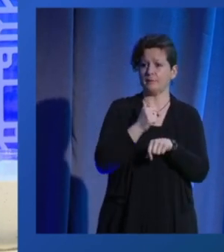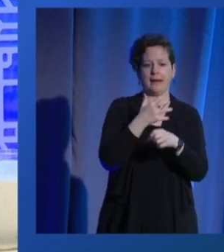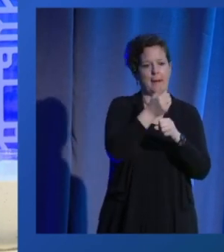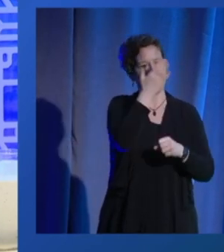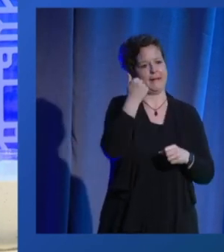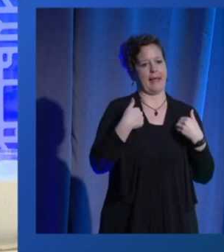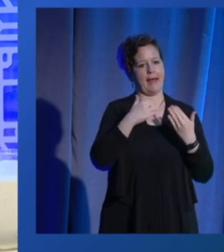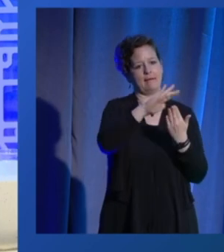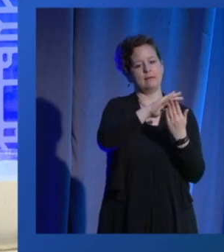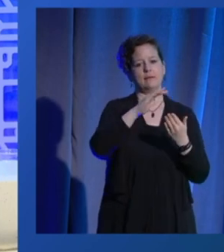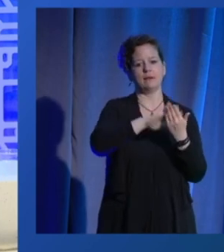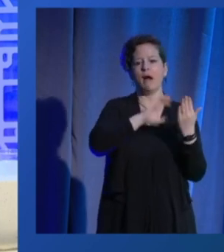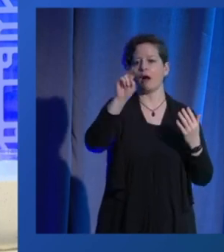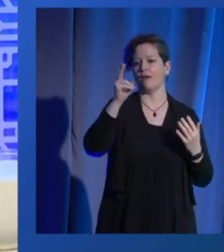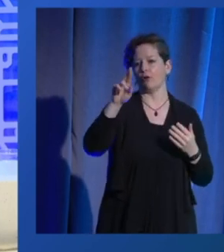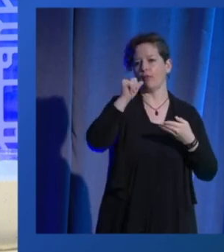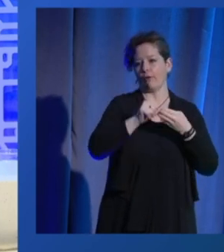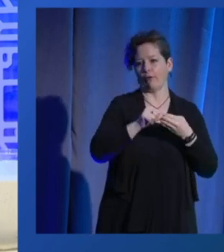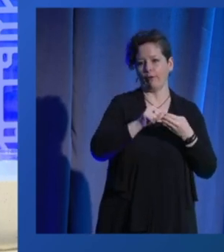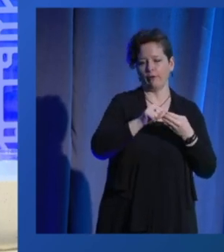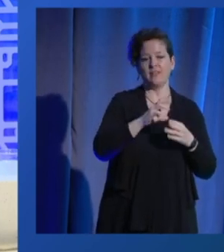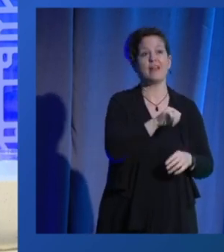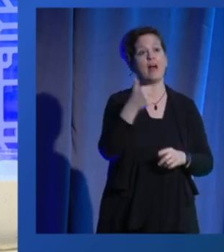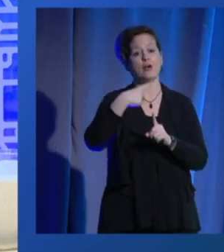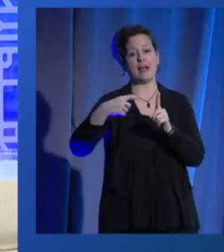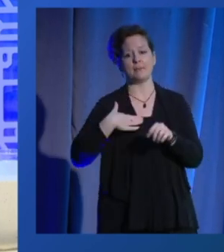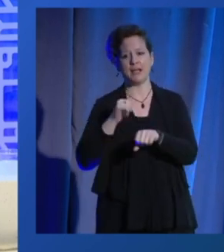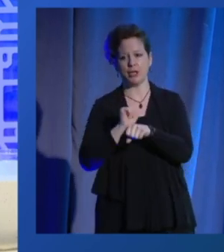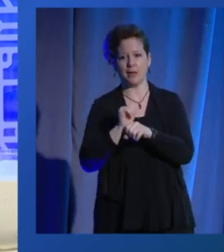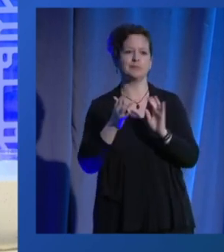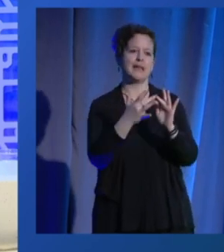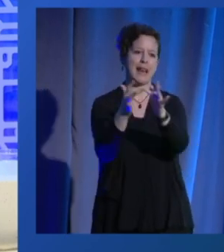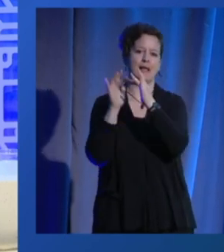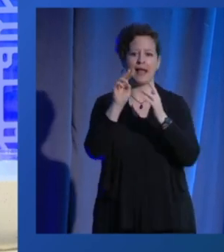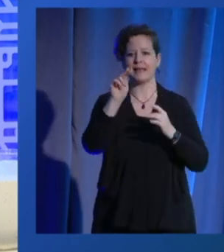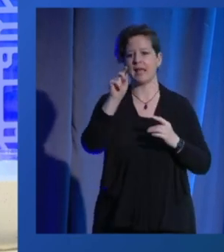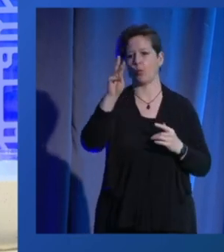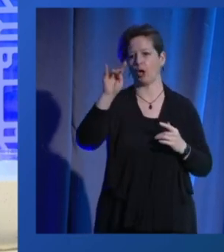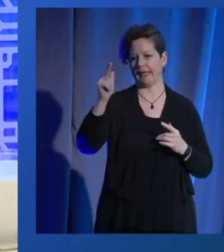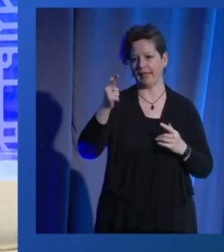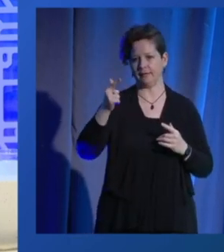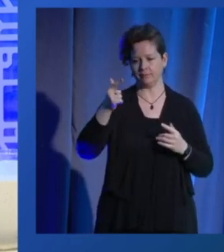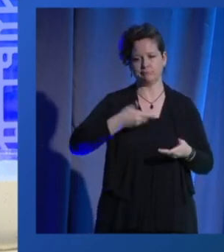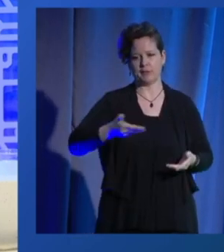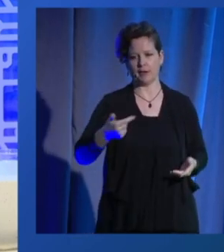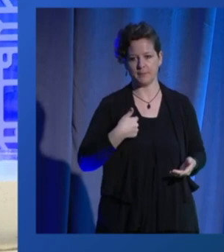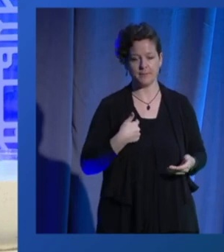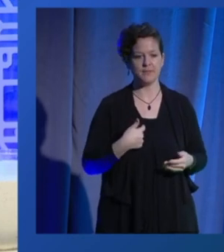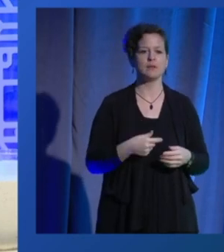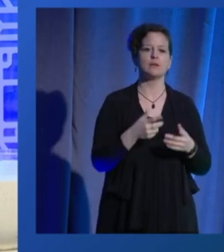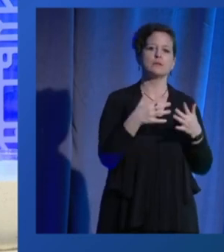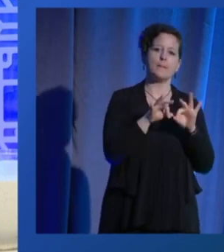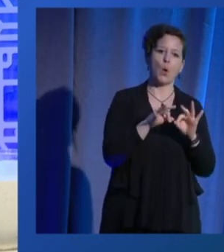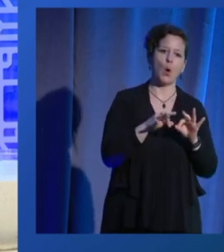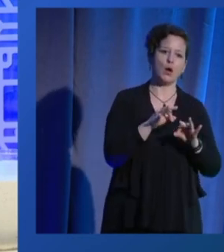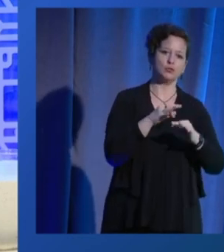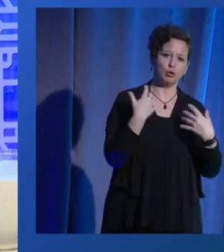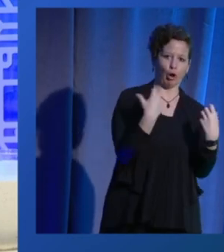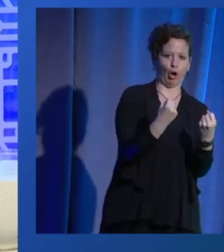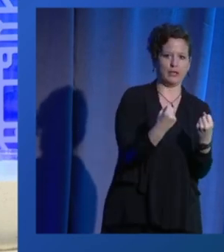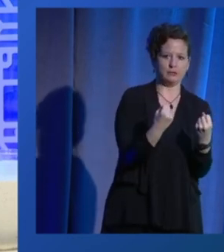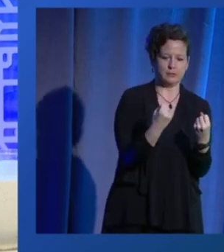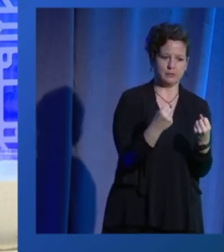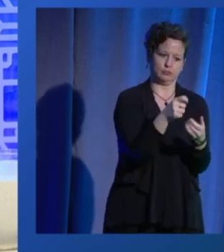into people I've never met before the other half were through networking so have the courage to write the cover letter and and reach for